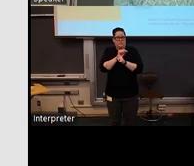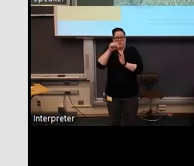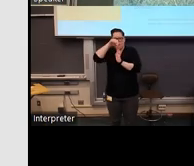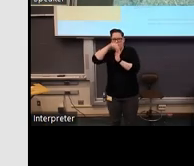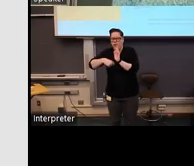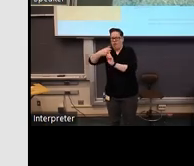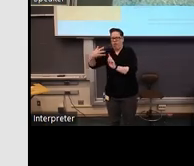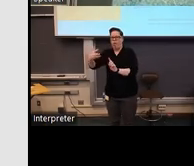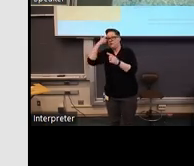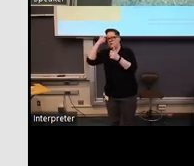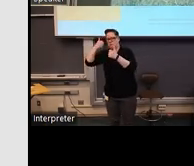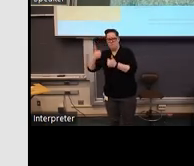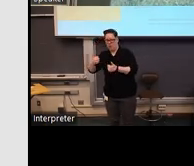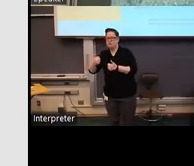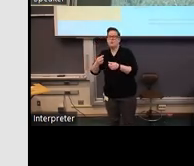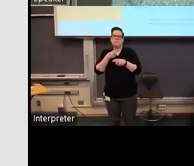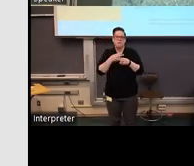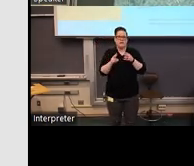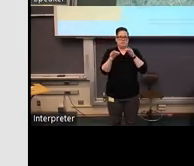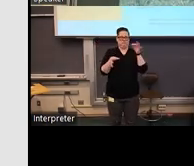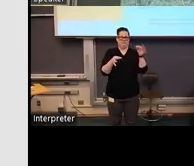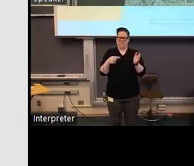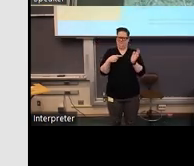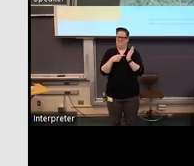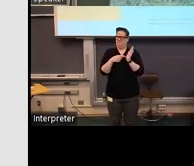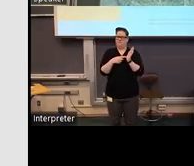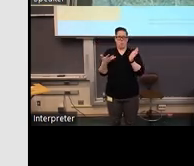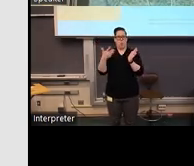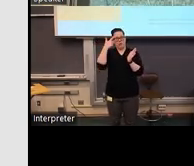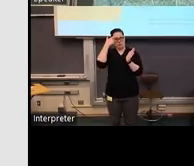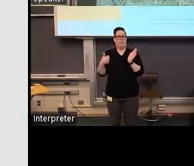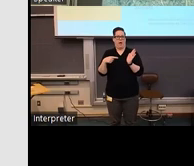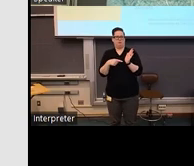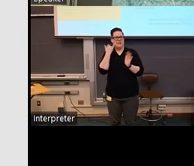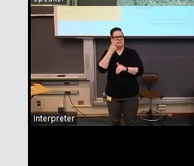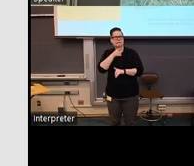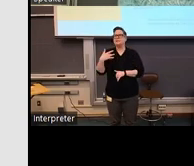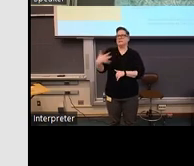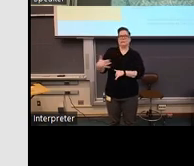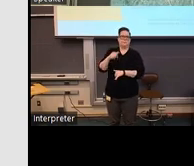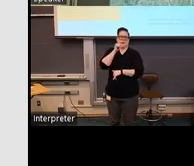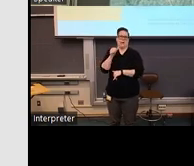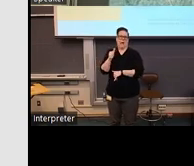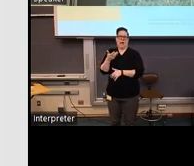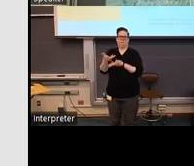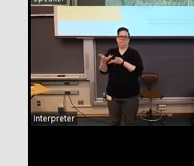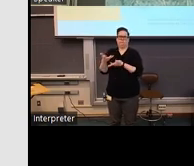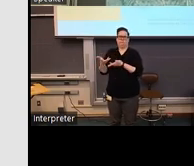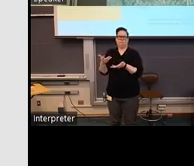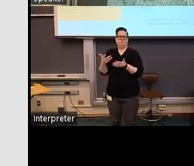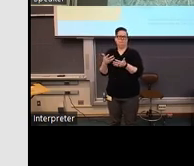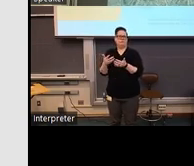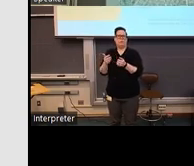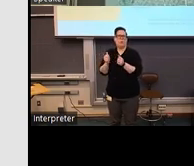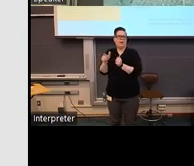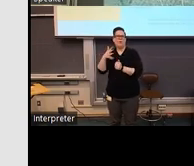dementia, just with a brief description of what dementia is for those of you who don't work at this end